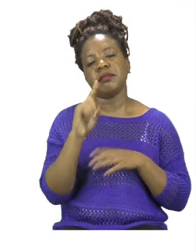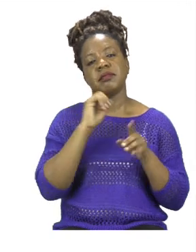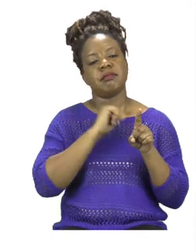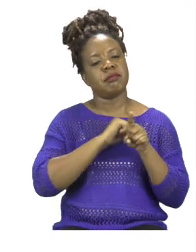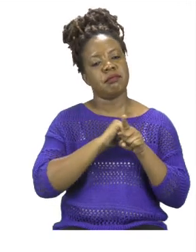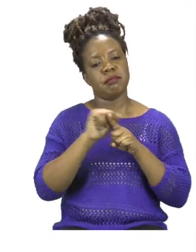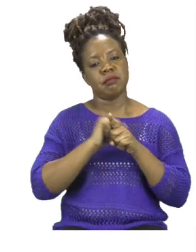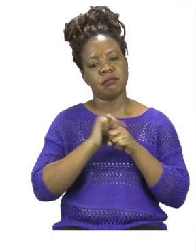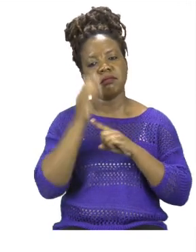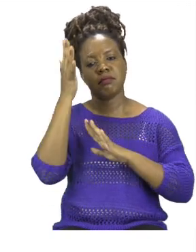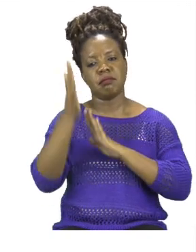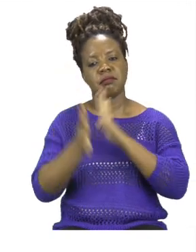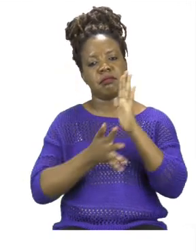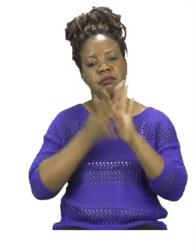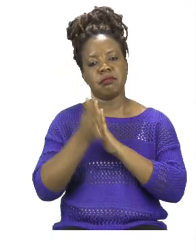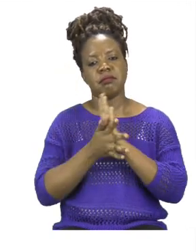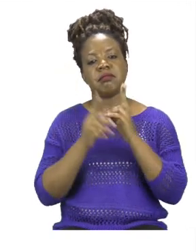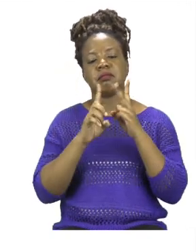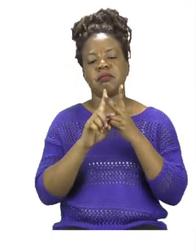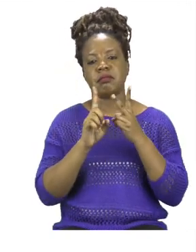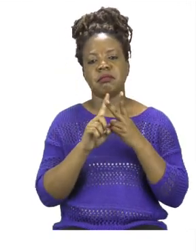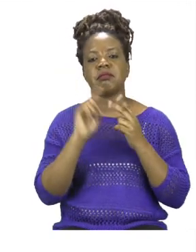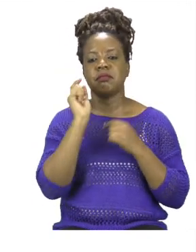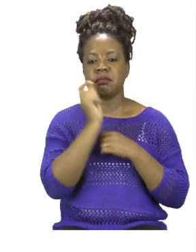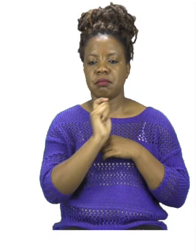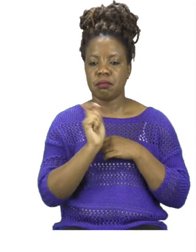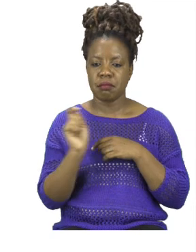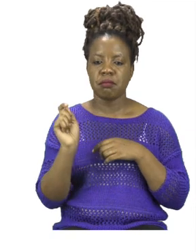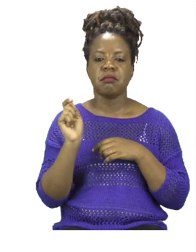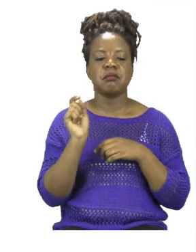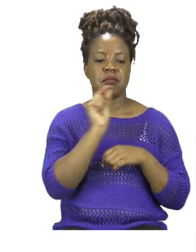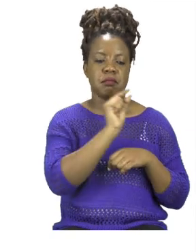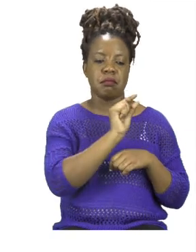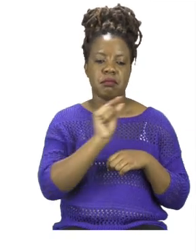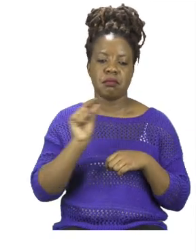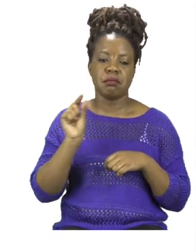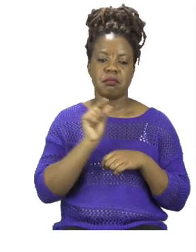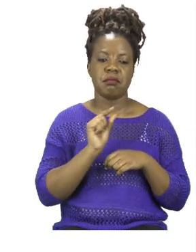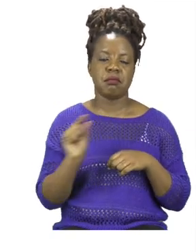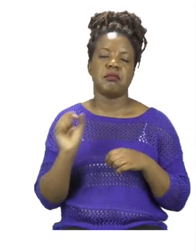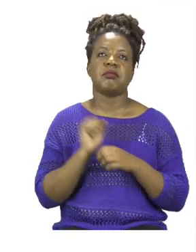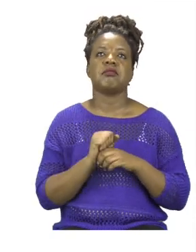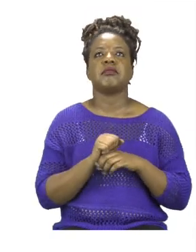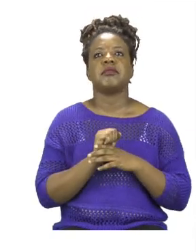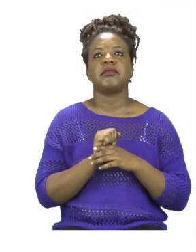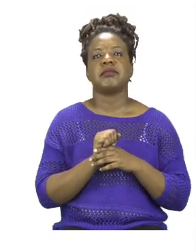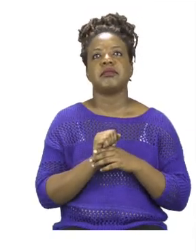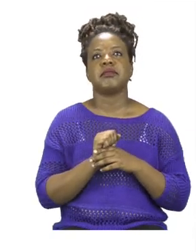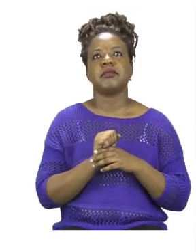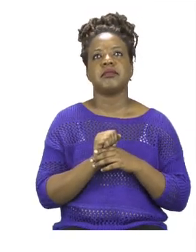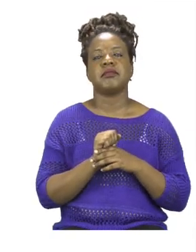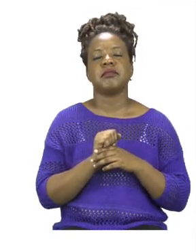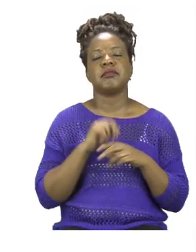writing. So try with a friend to make sentences with both your vocabulary words and your sight words. Take